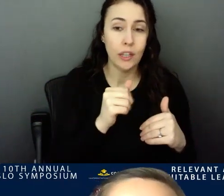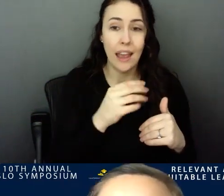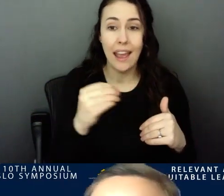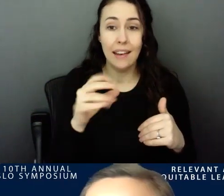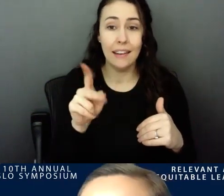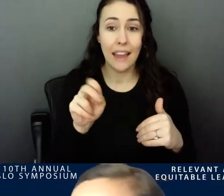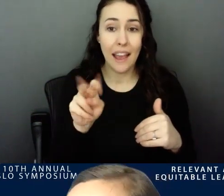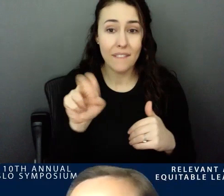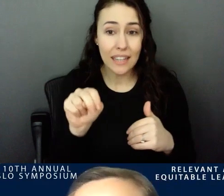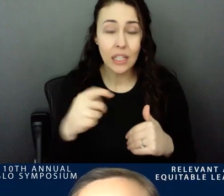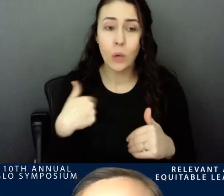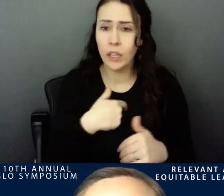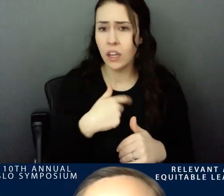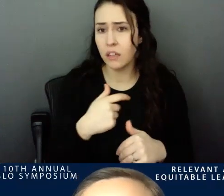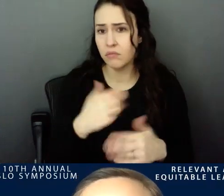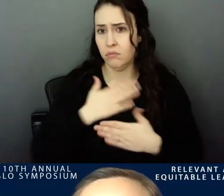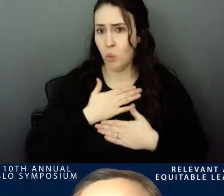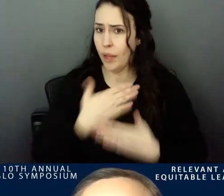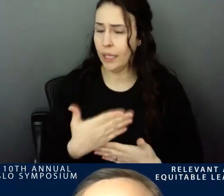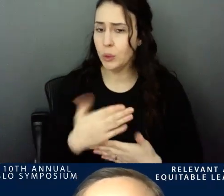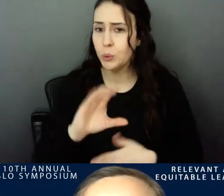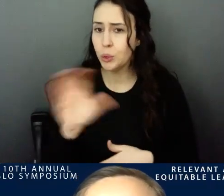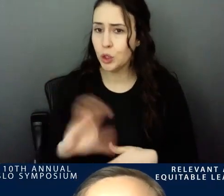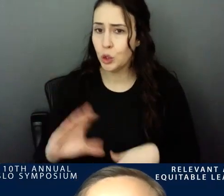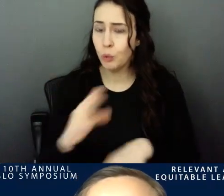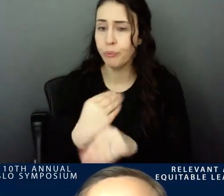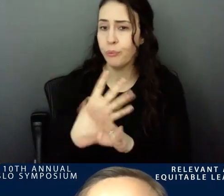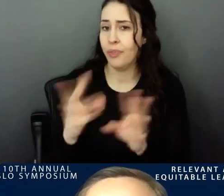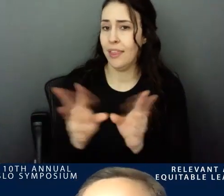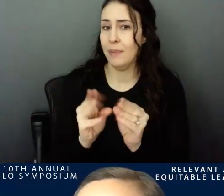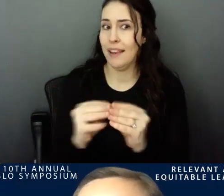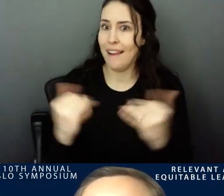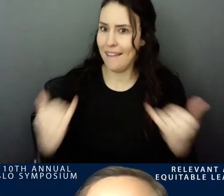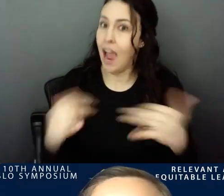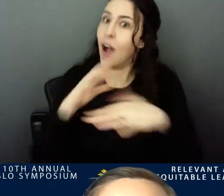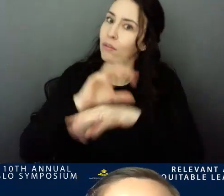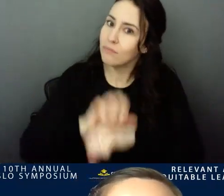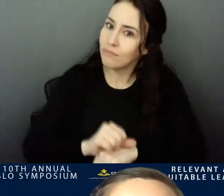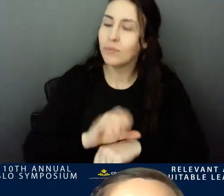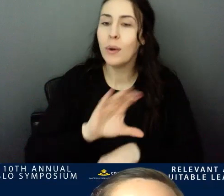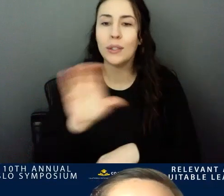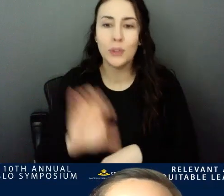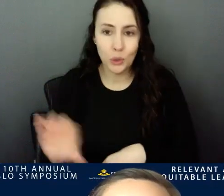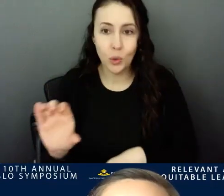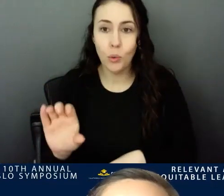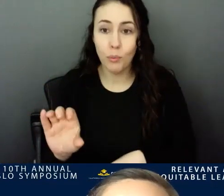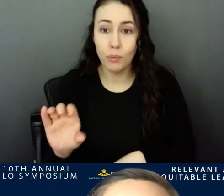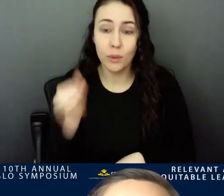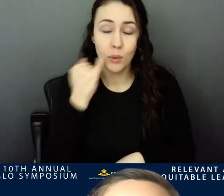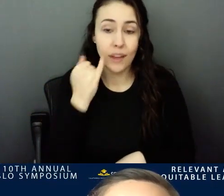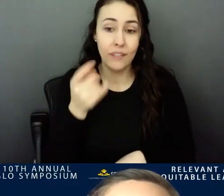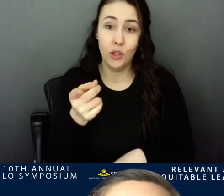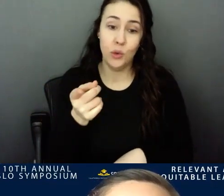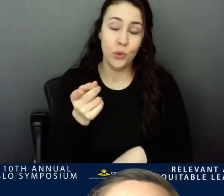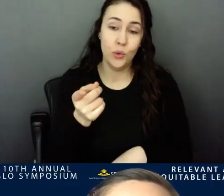willing to Zoom in to a meeting now that we're used to Zoom now. And so if you're doing if